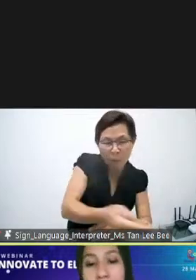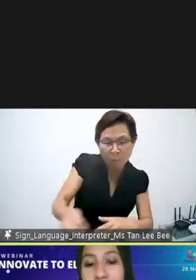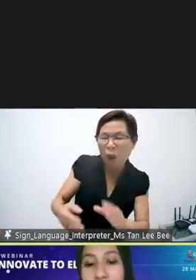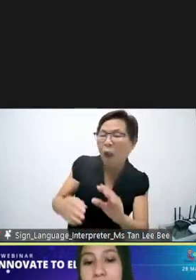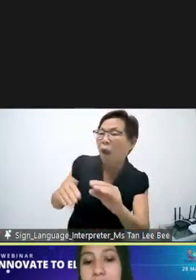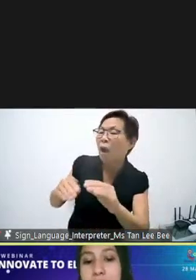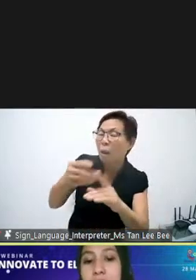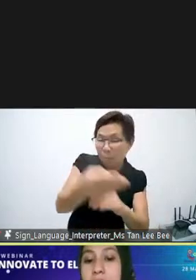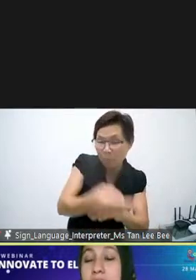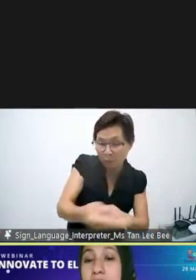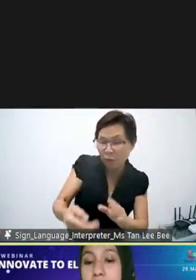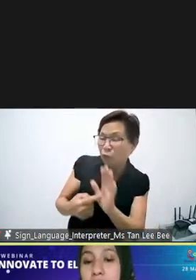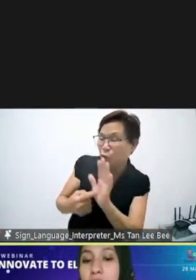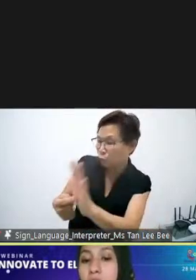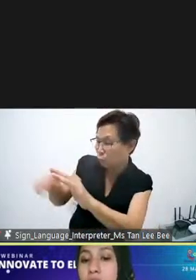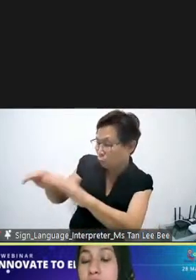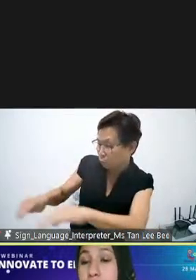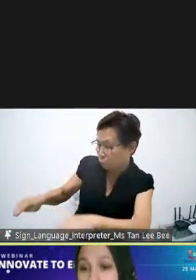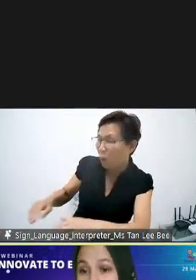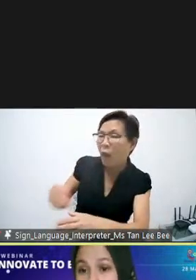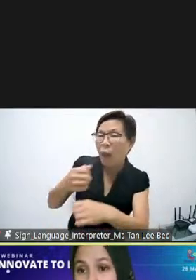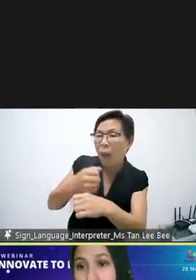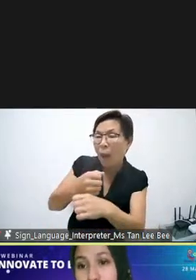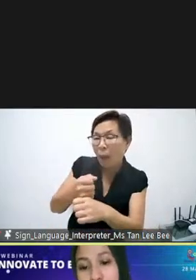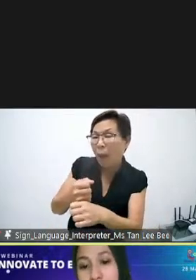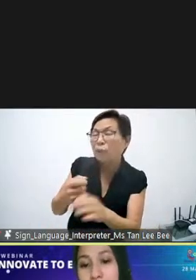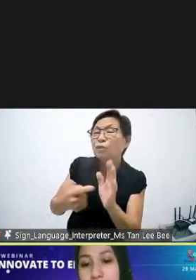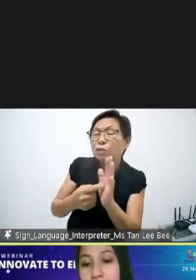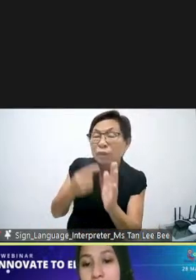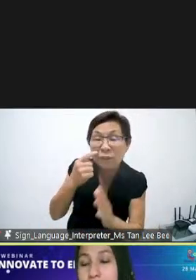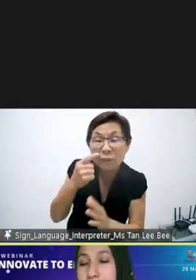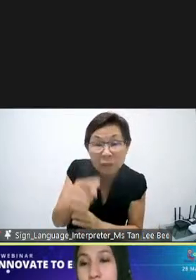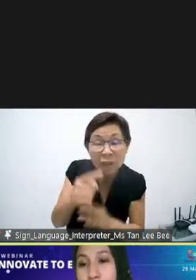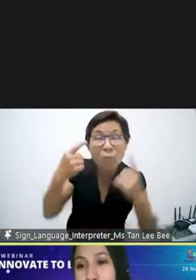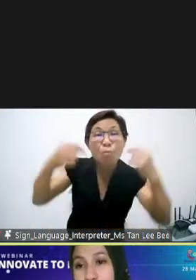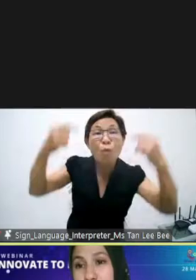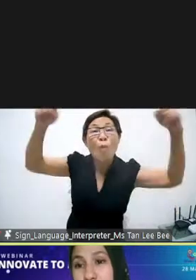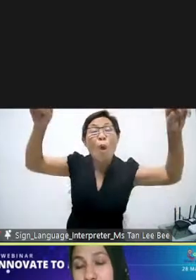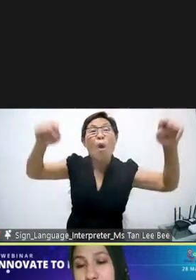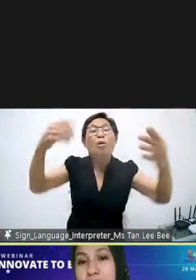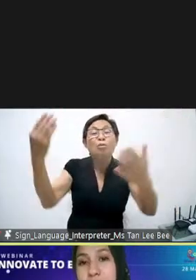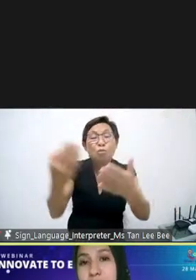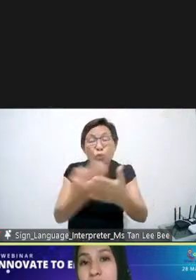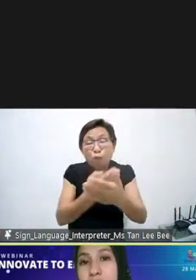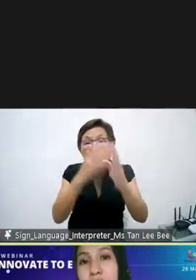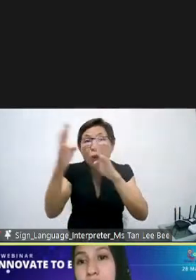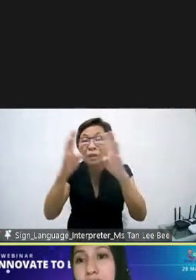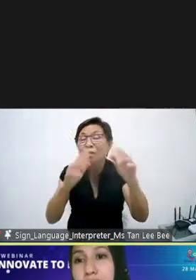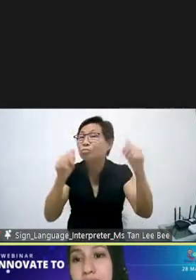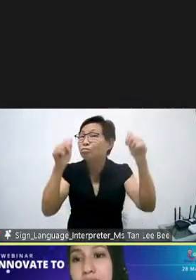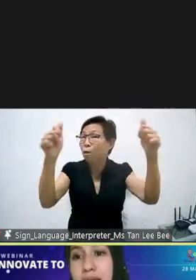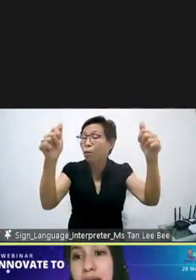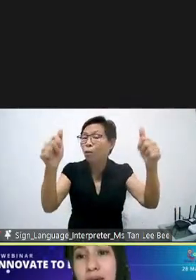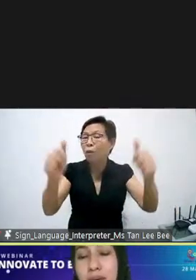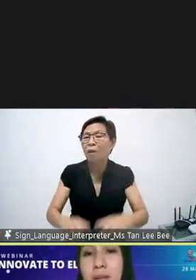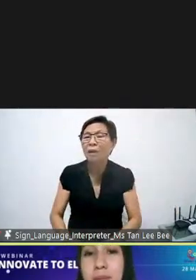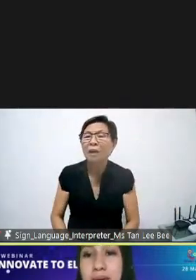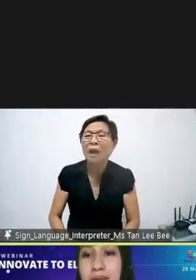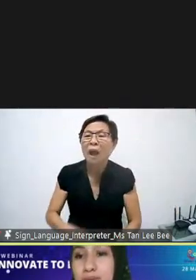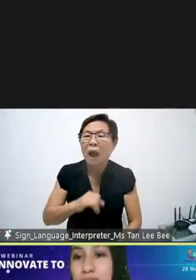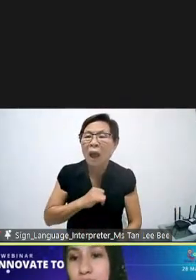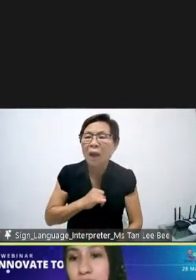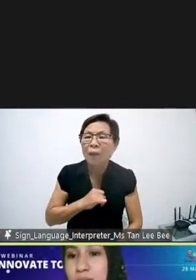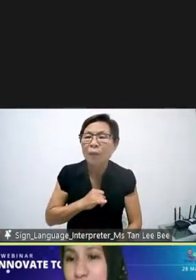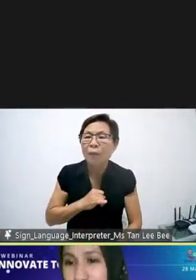how I can measure how successful the innovation is. So, and then I will